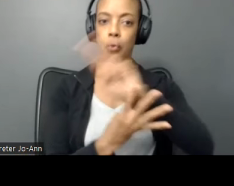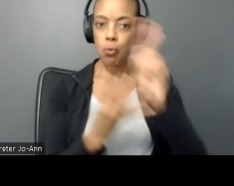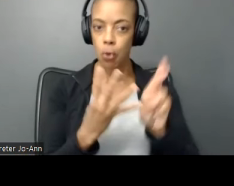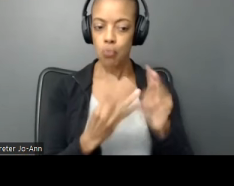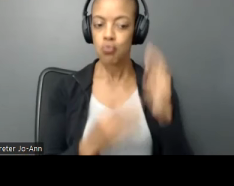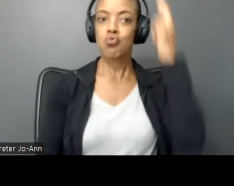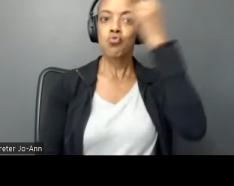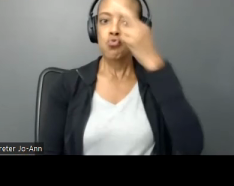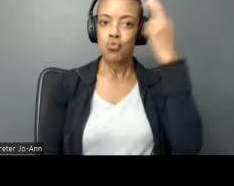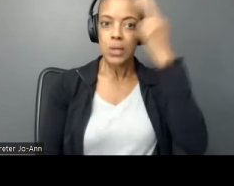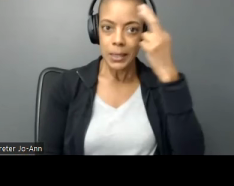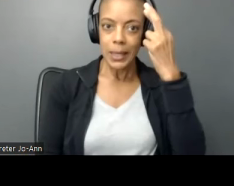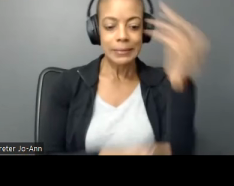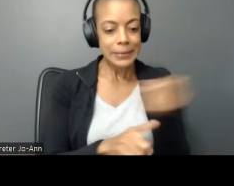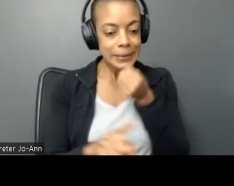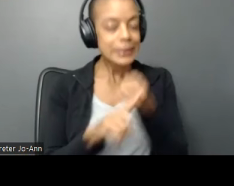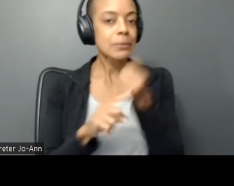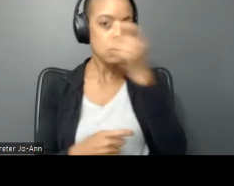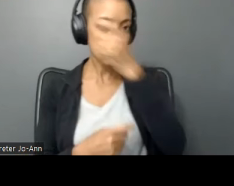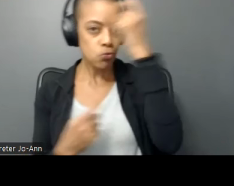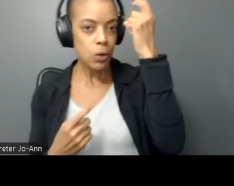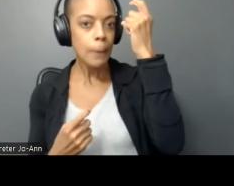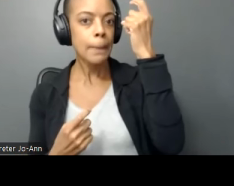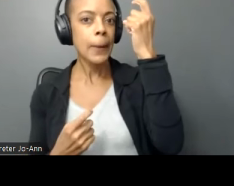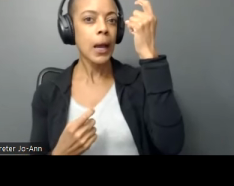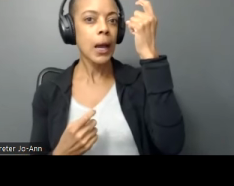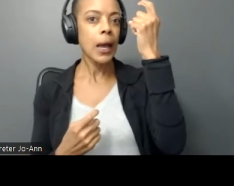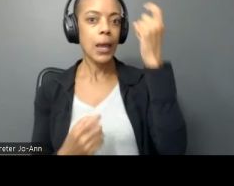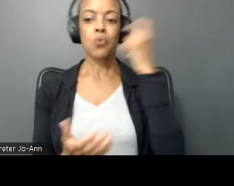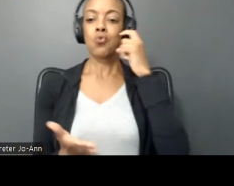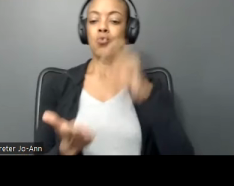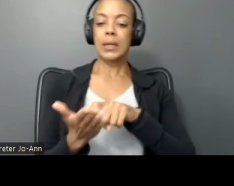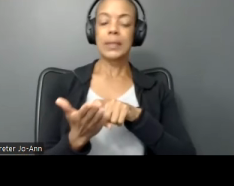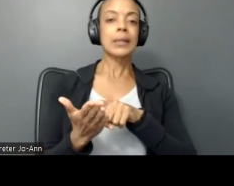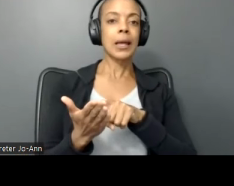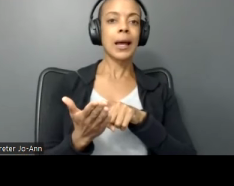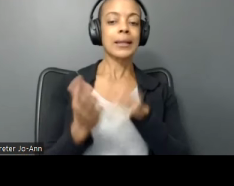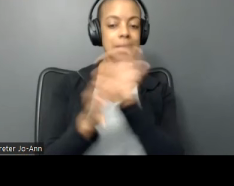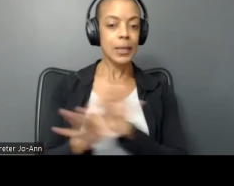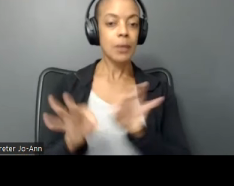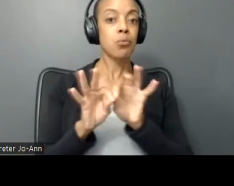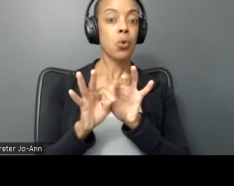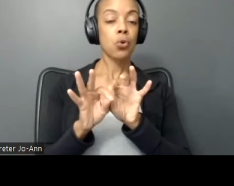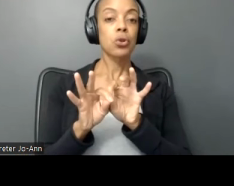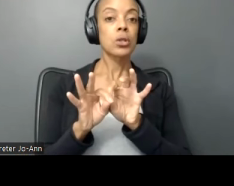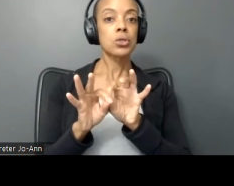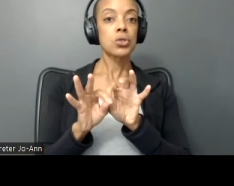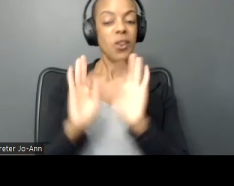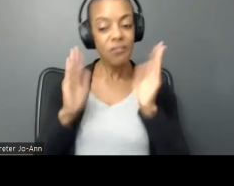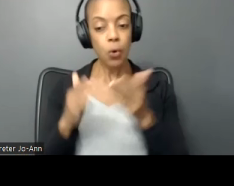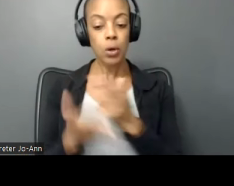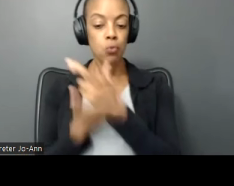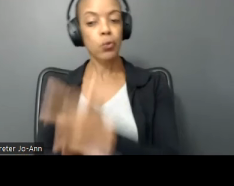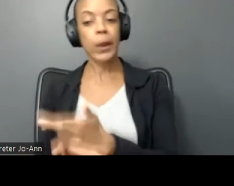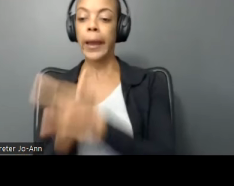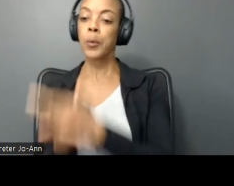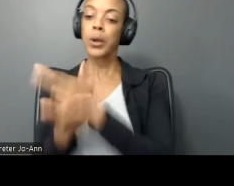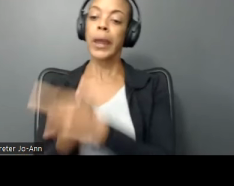and the importance of not just focusing on rehabilitation, if you will,